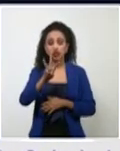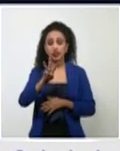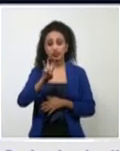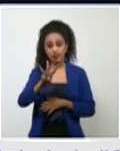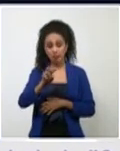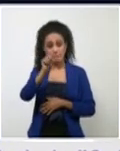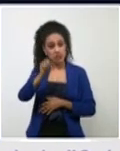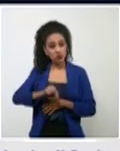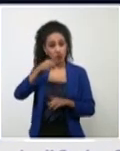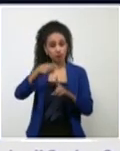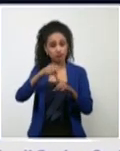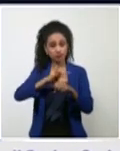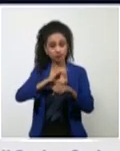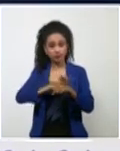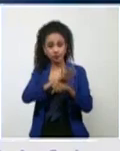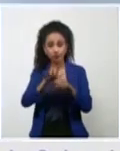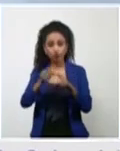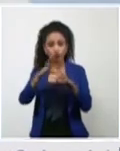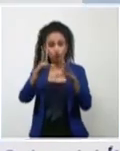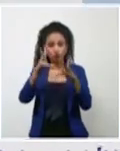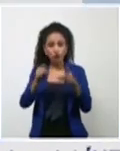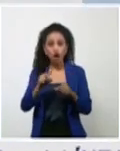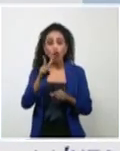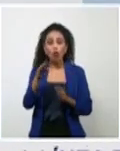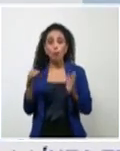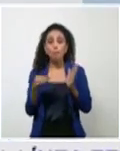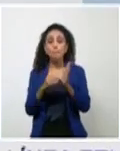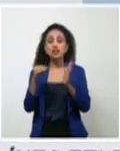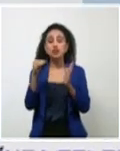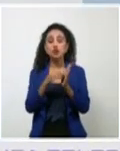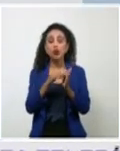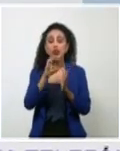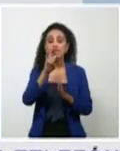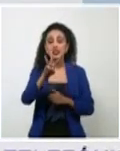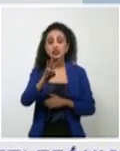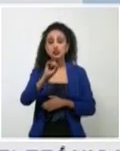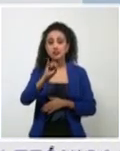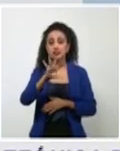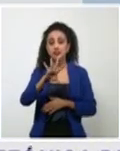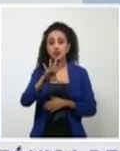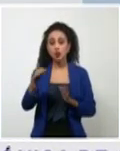60,333 cases were confirmed yesterday, and